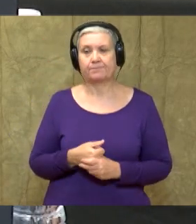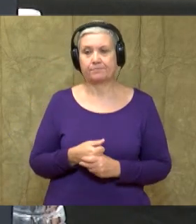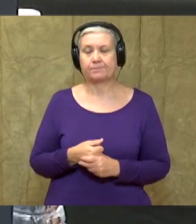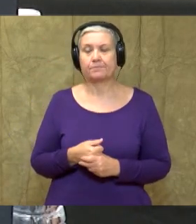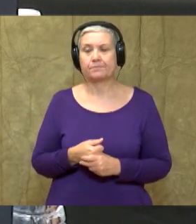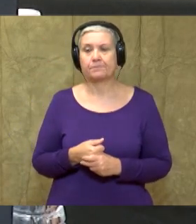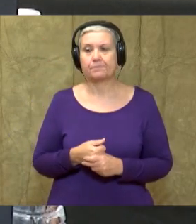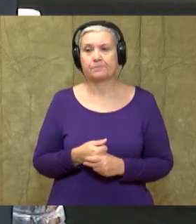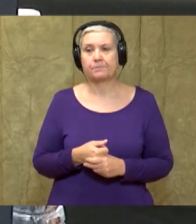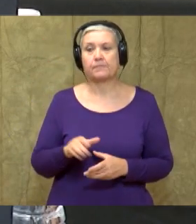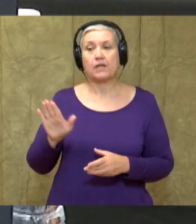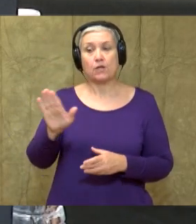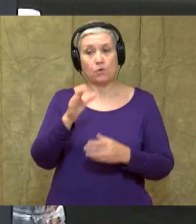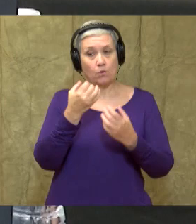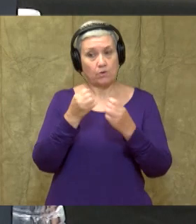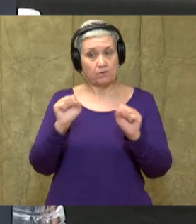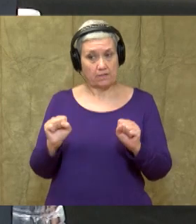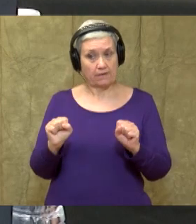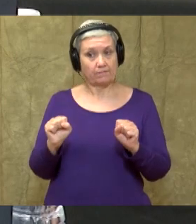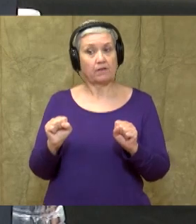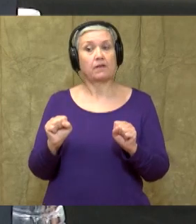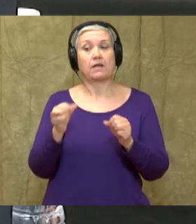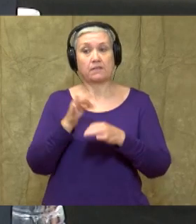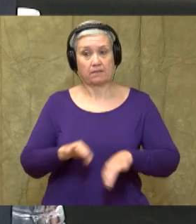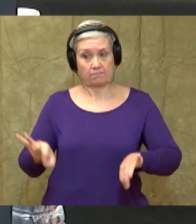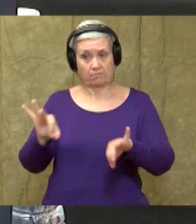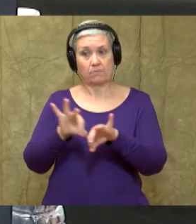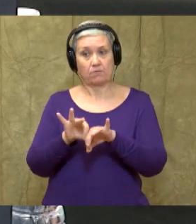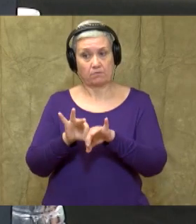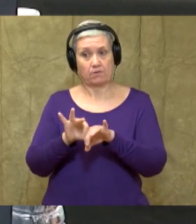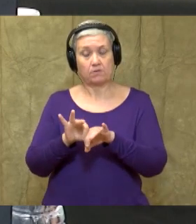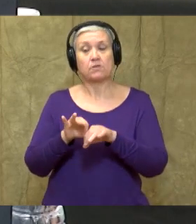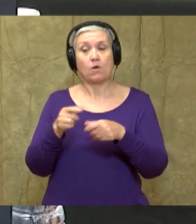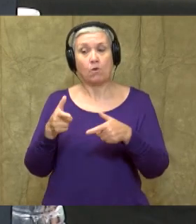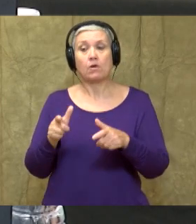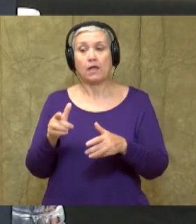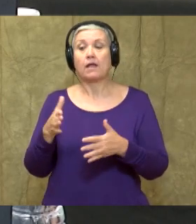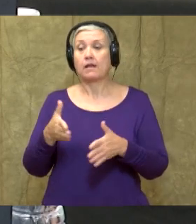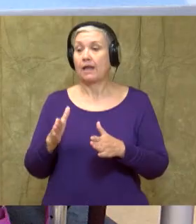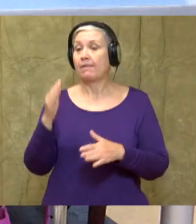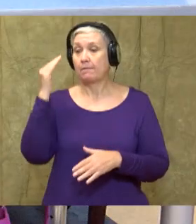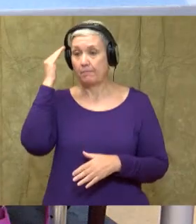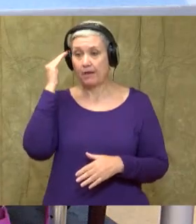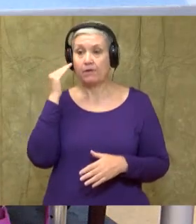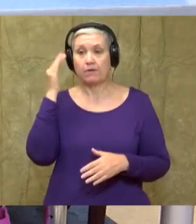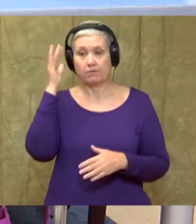messages, because your safety is at hand and you want to let someone know as soon as possible for your protection.